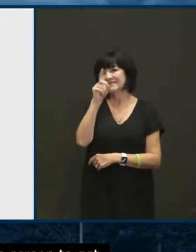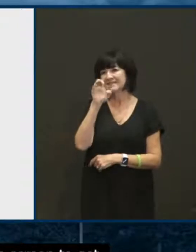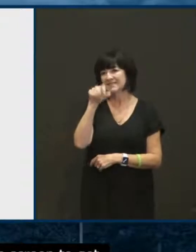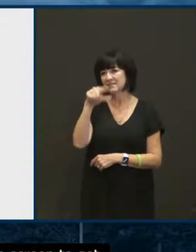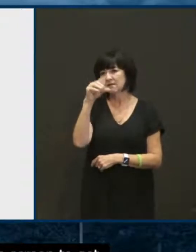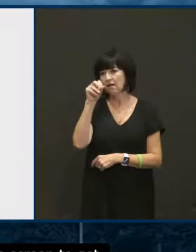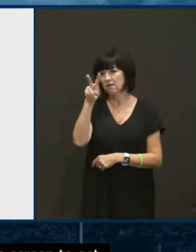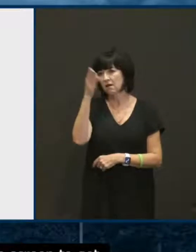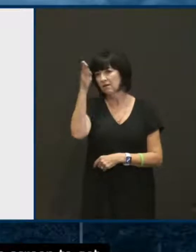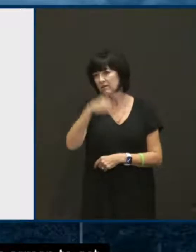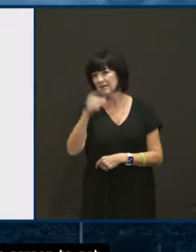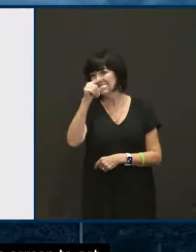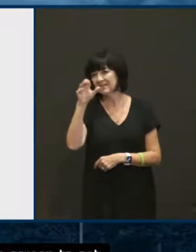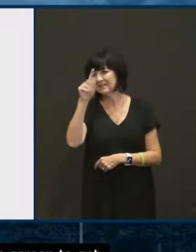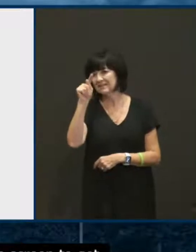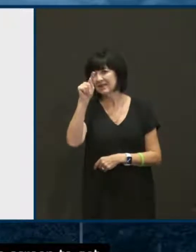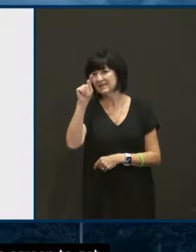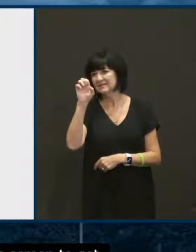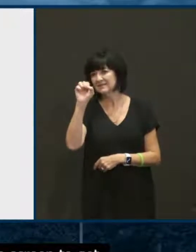de.gov/get-tested,